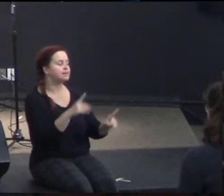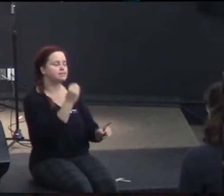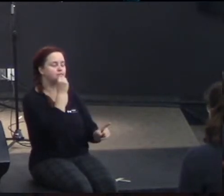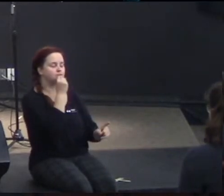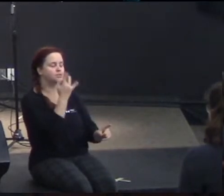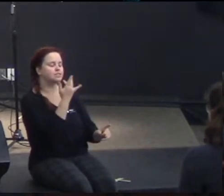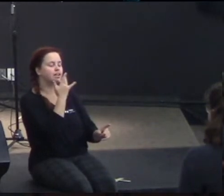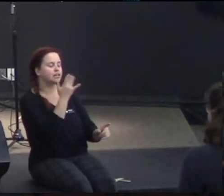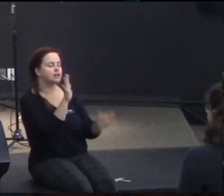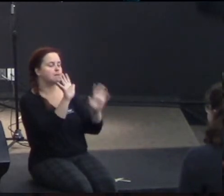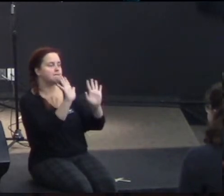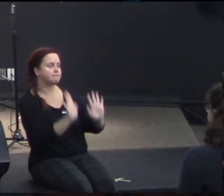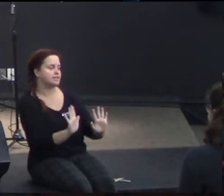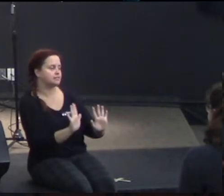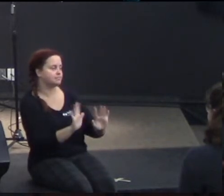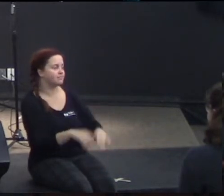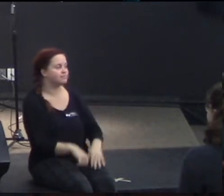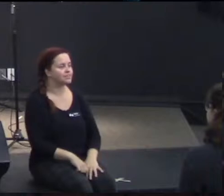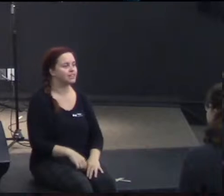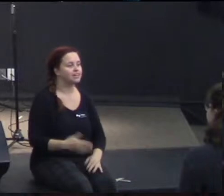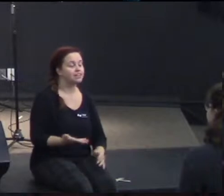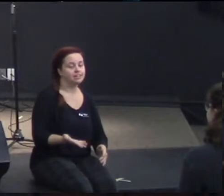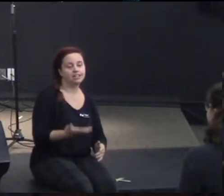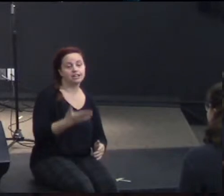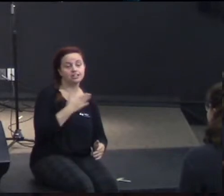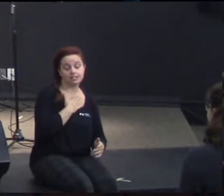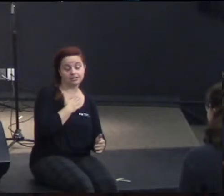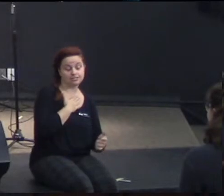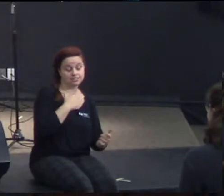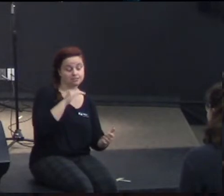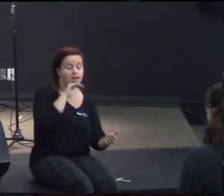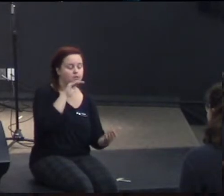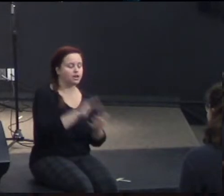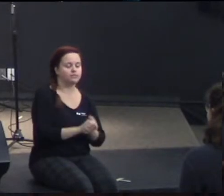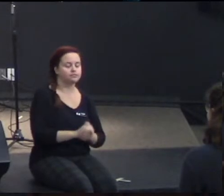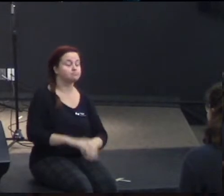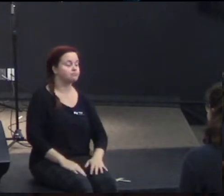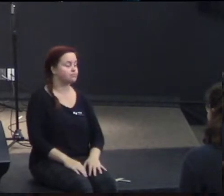And here's my wife. Oh, good, you cooked.